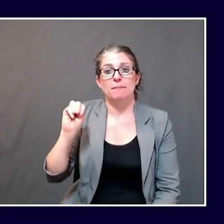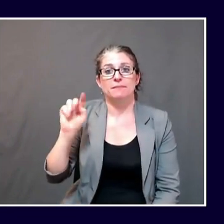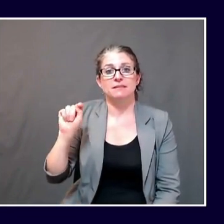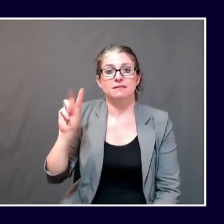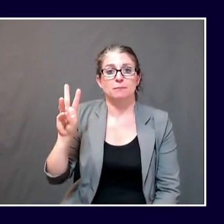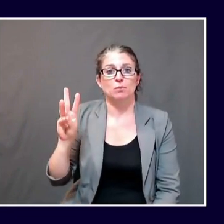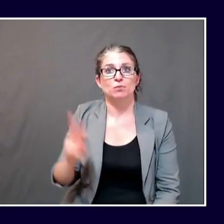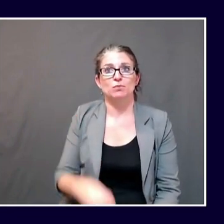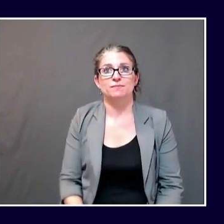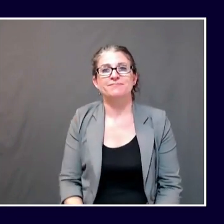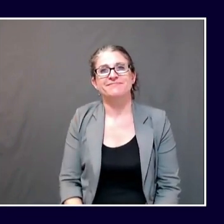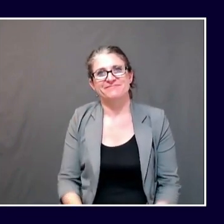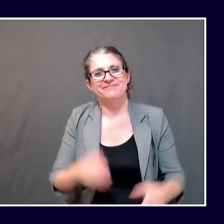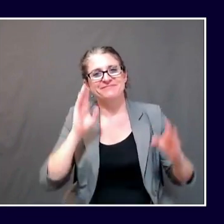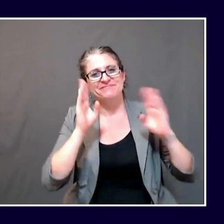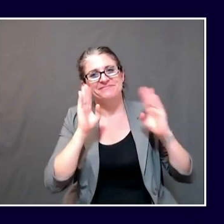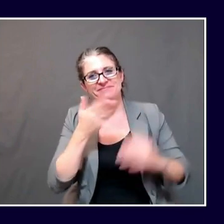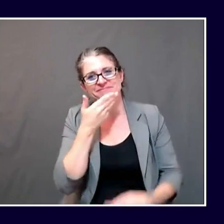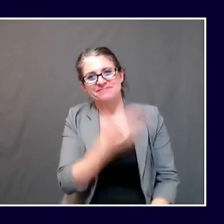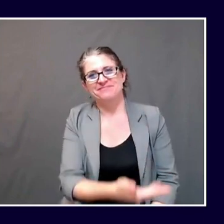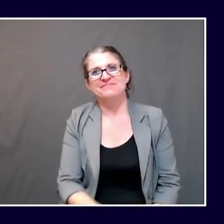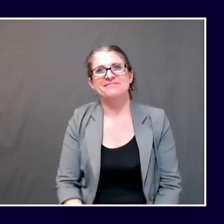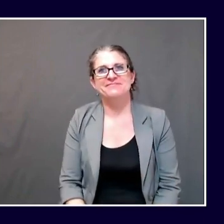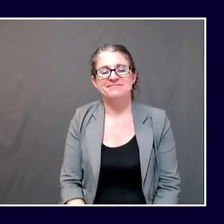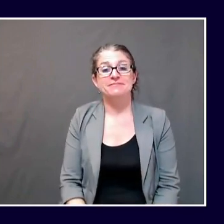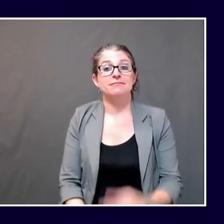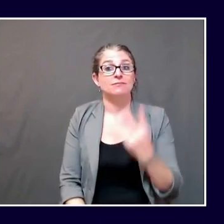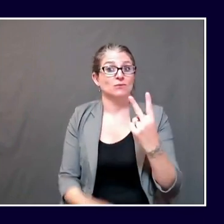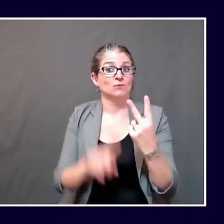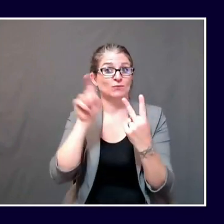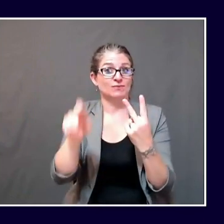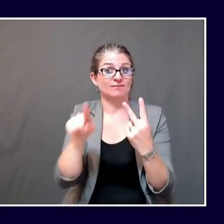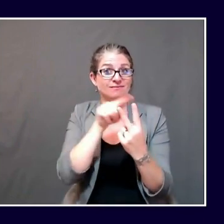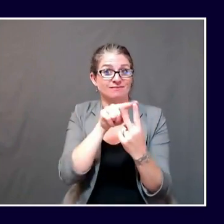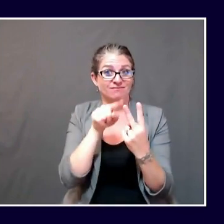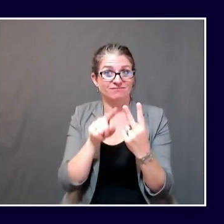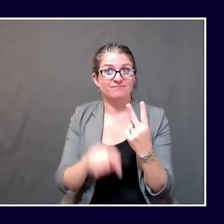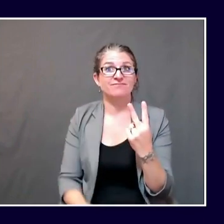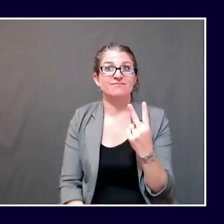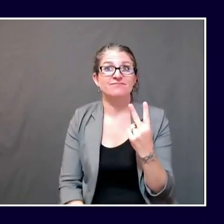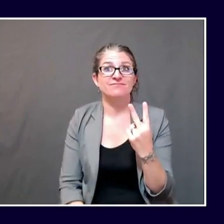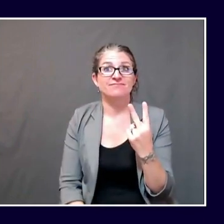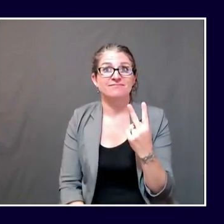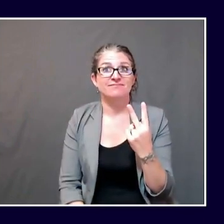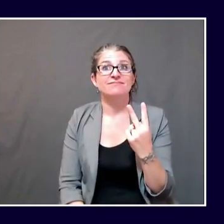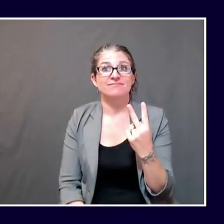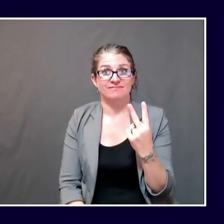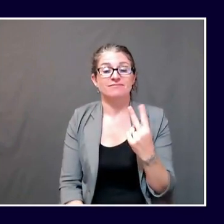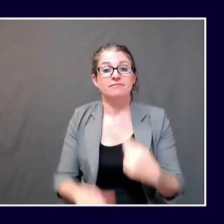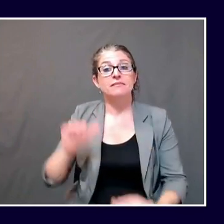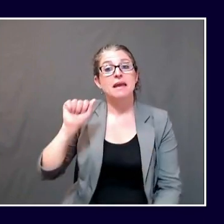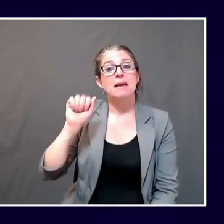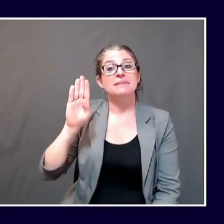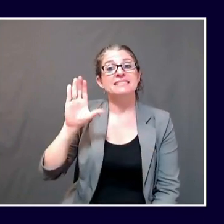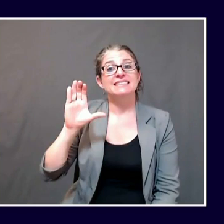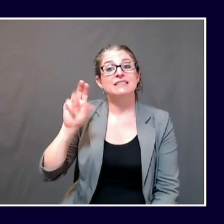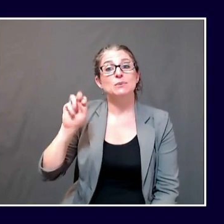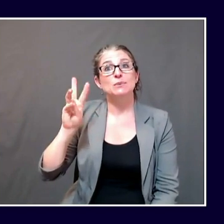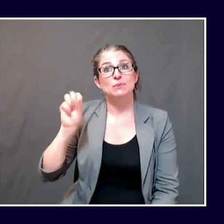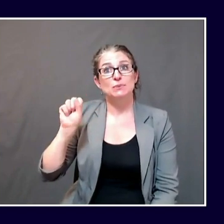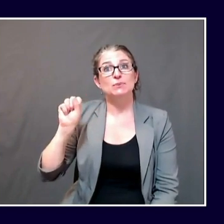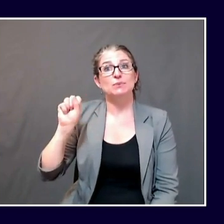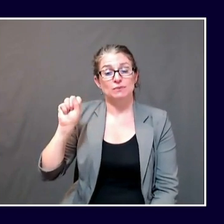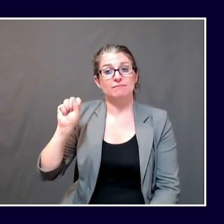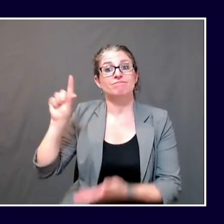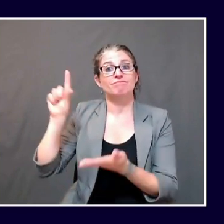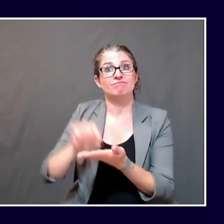just two questions today. So the first is an ABC News article was published last night saying that the US CDC